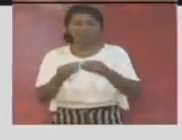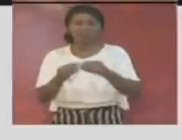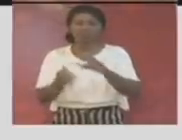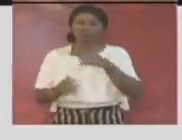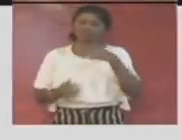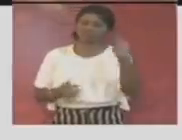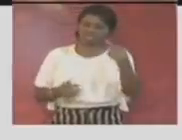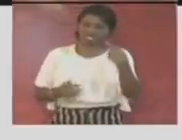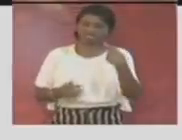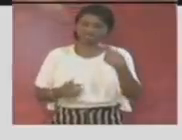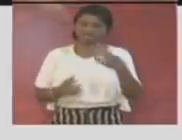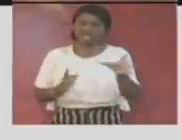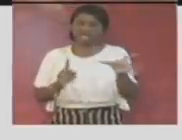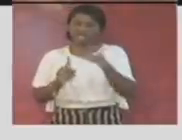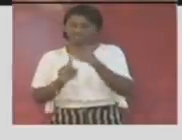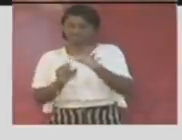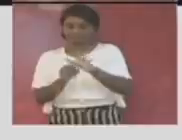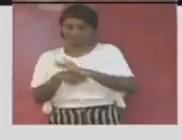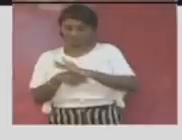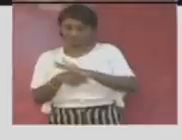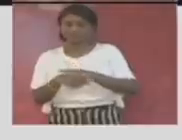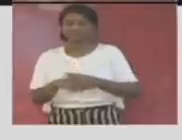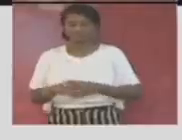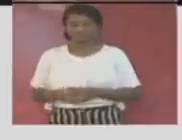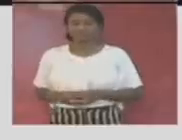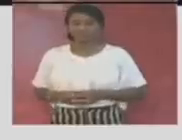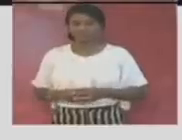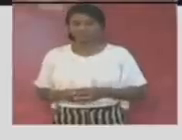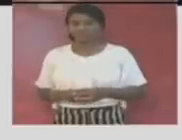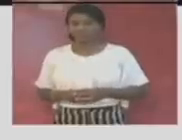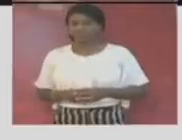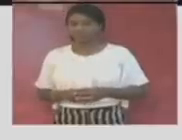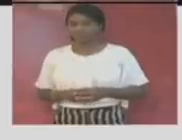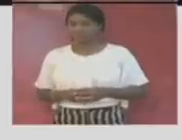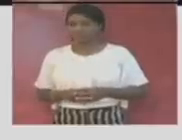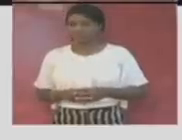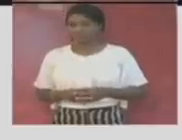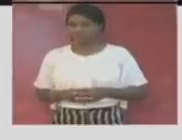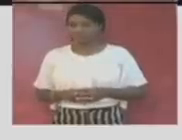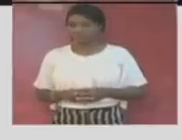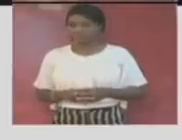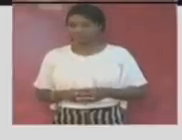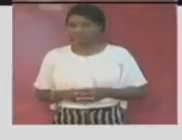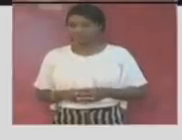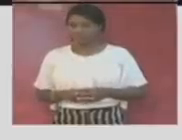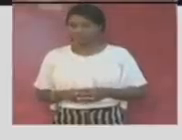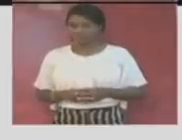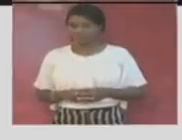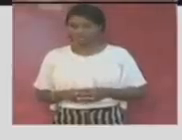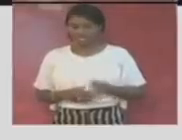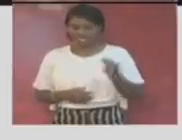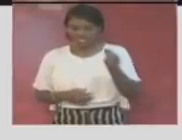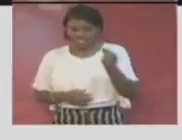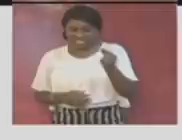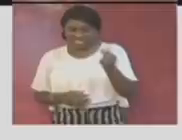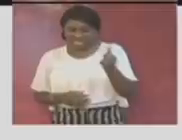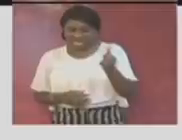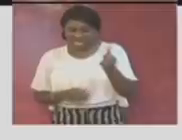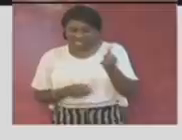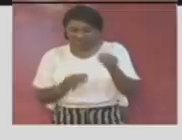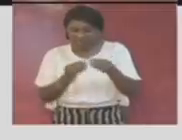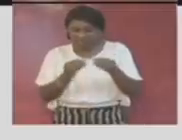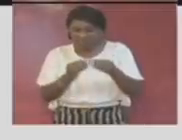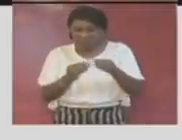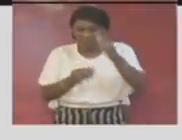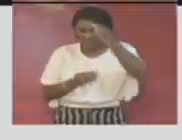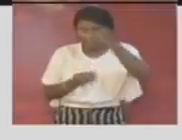into contact with infected individuals. We do see that there is what we call a slight male preponderance. At